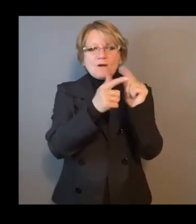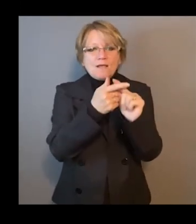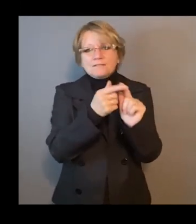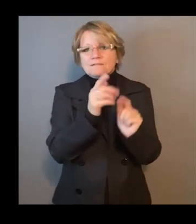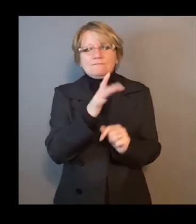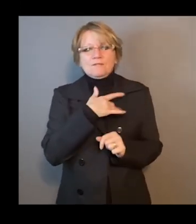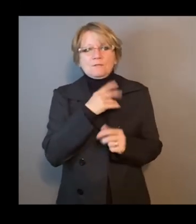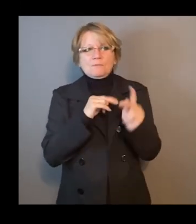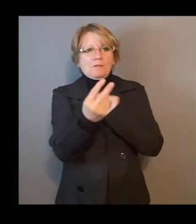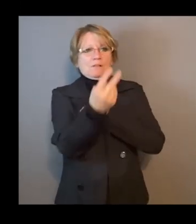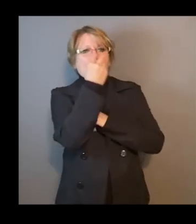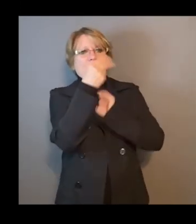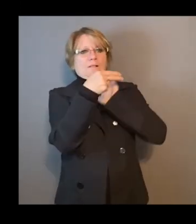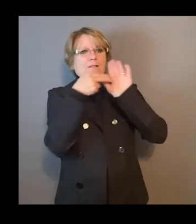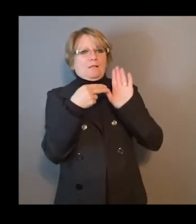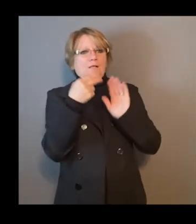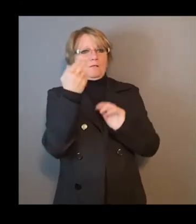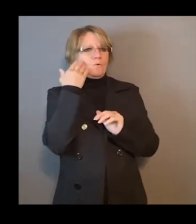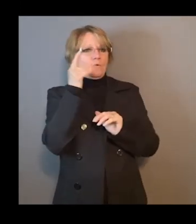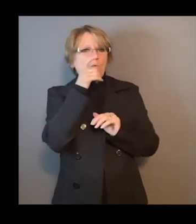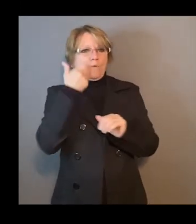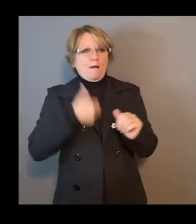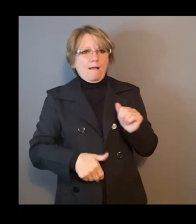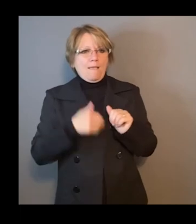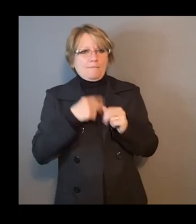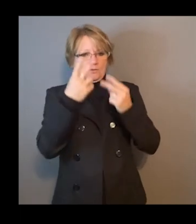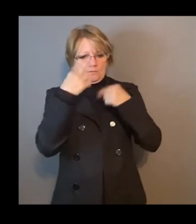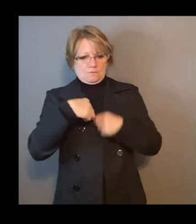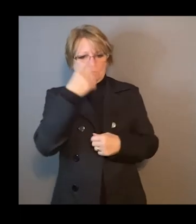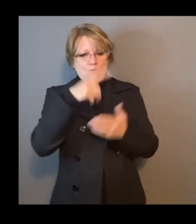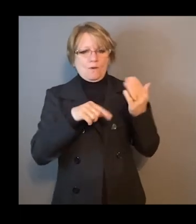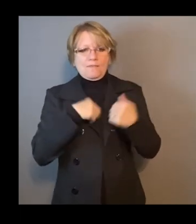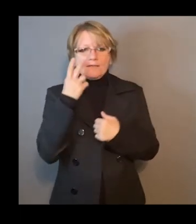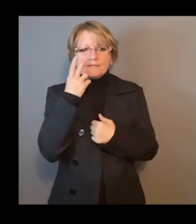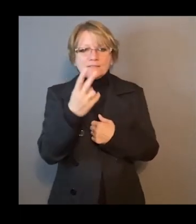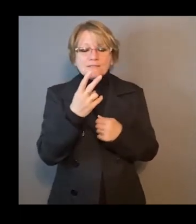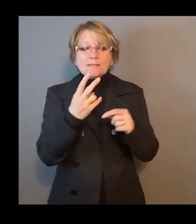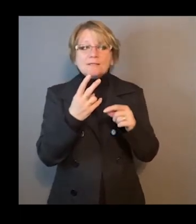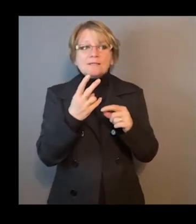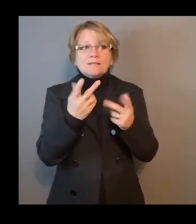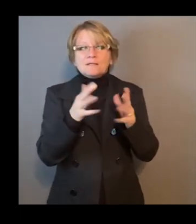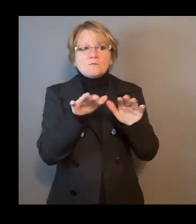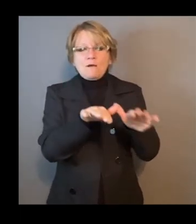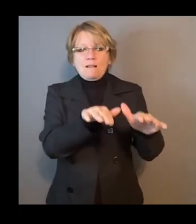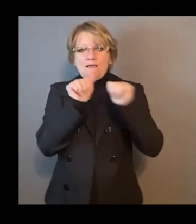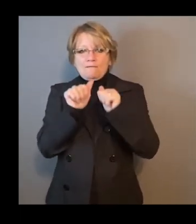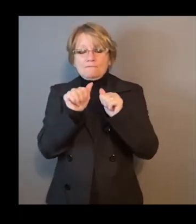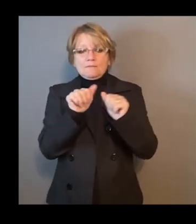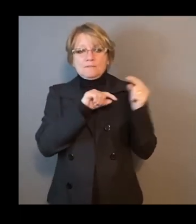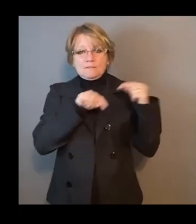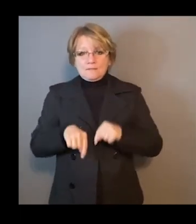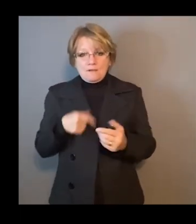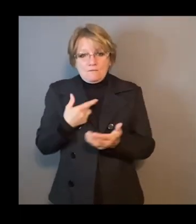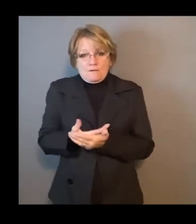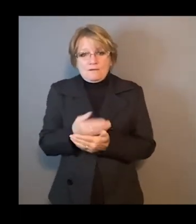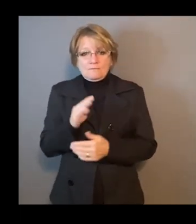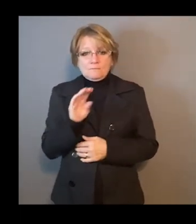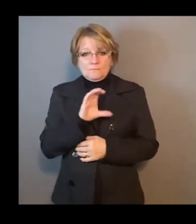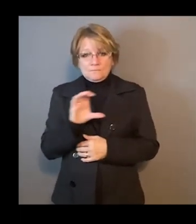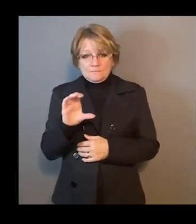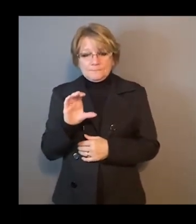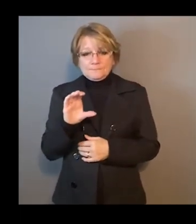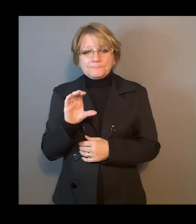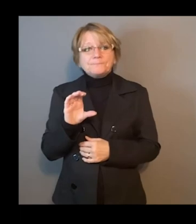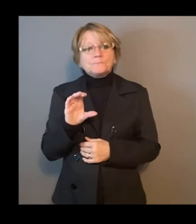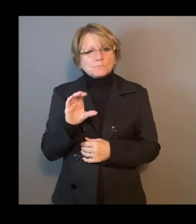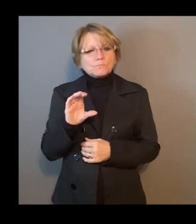it's hard when people speak on you and they don't really know you as a person. They just know what they see. So it was like, when I got to Bristol, I feel